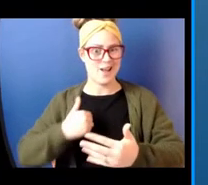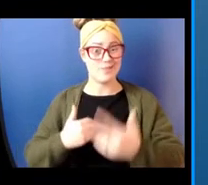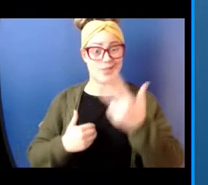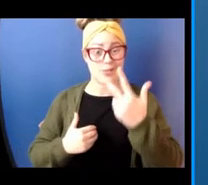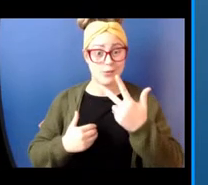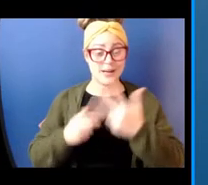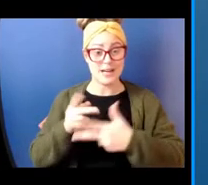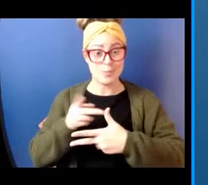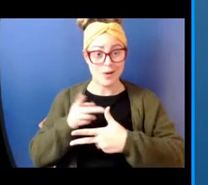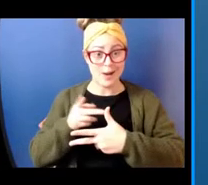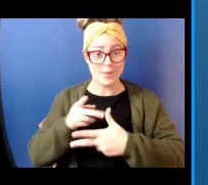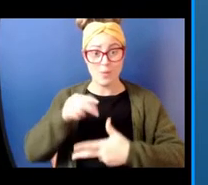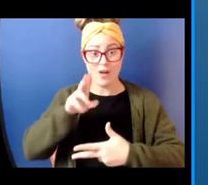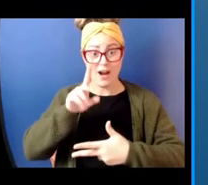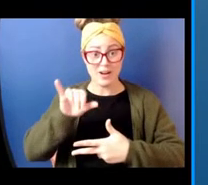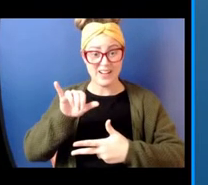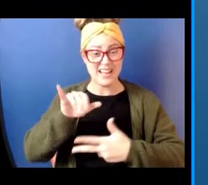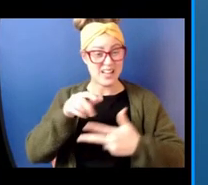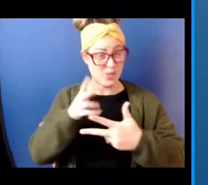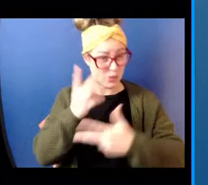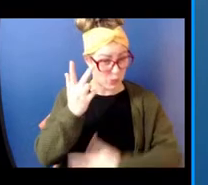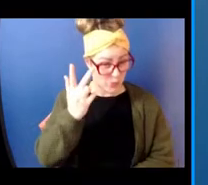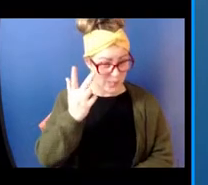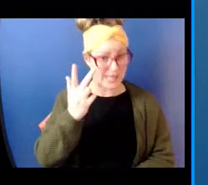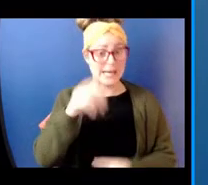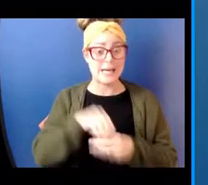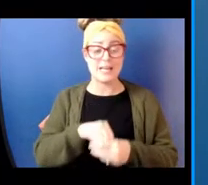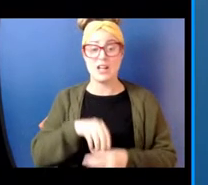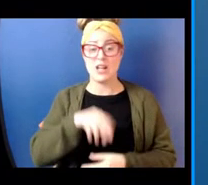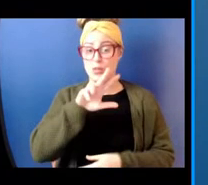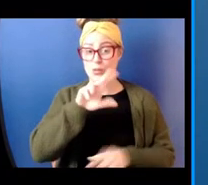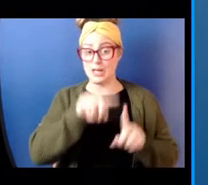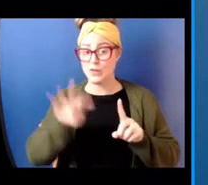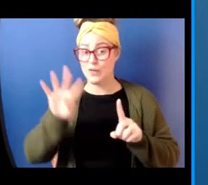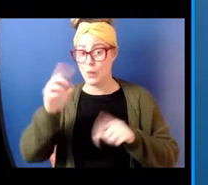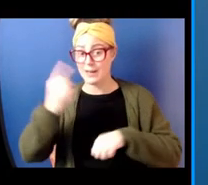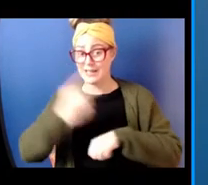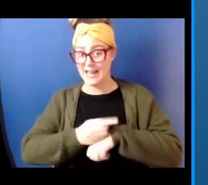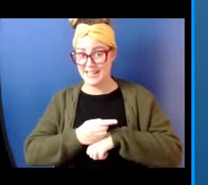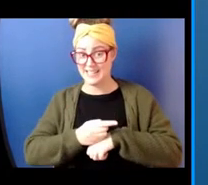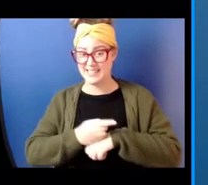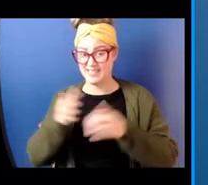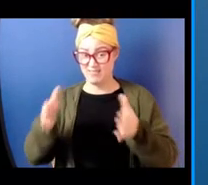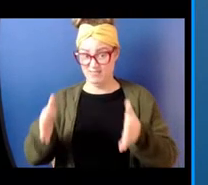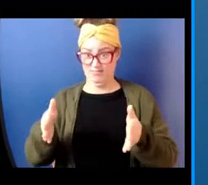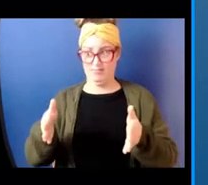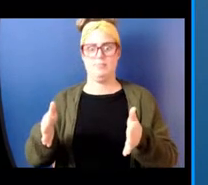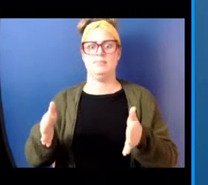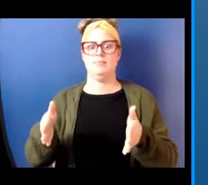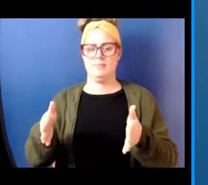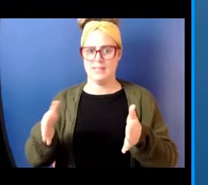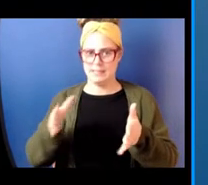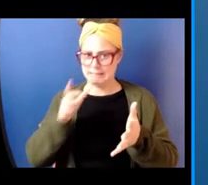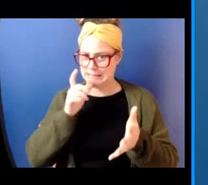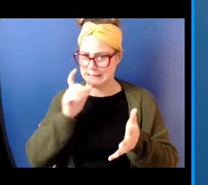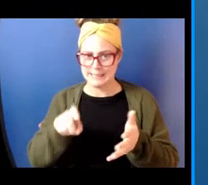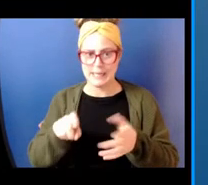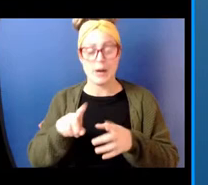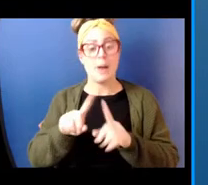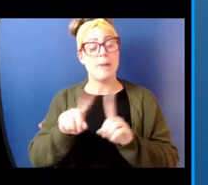three or four day period otherwise I'm with you thank you Mr